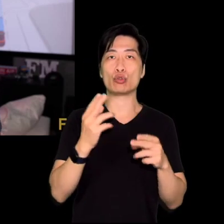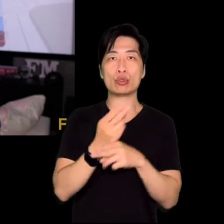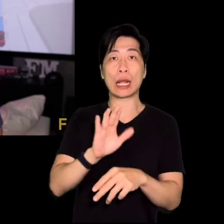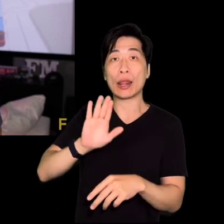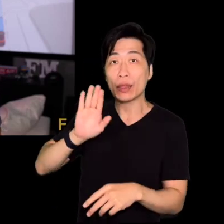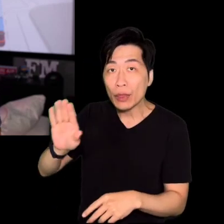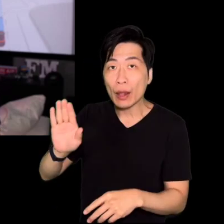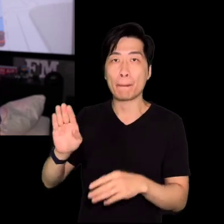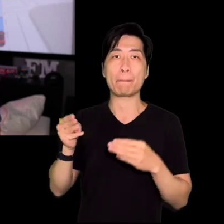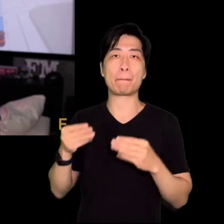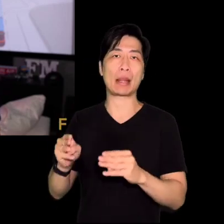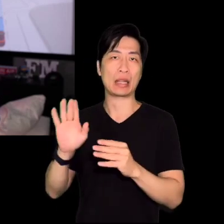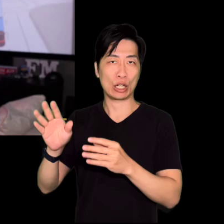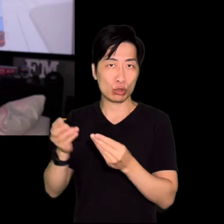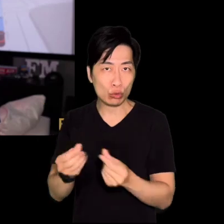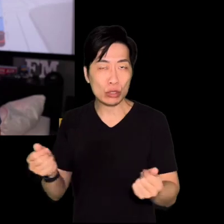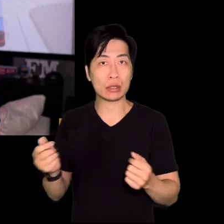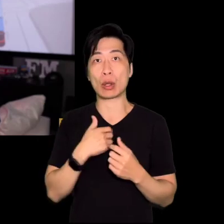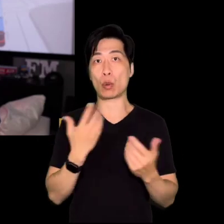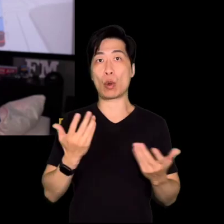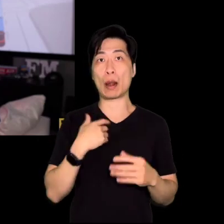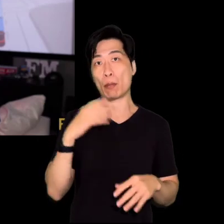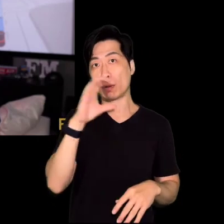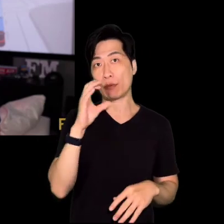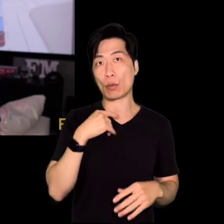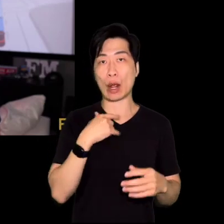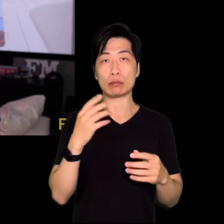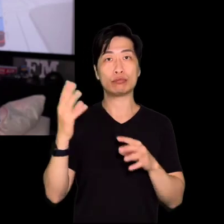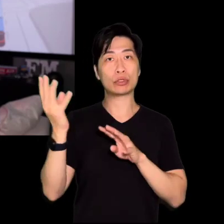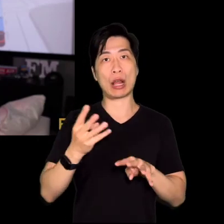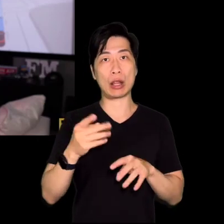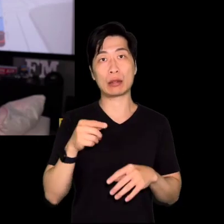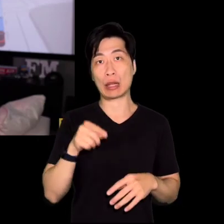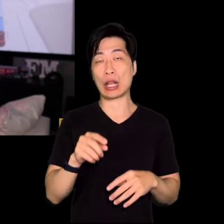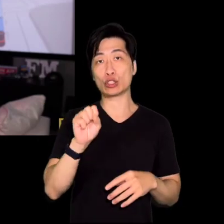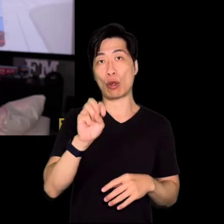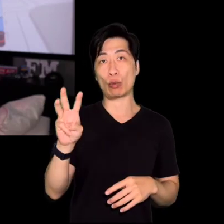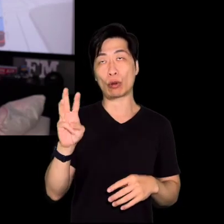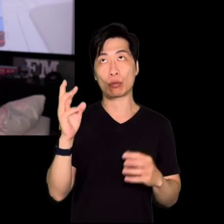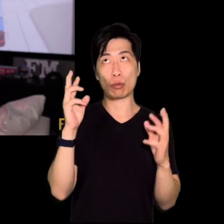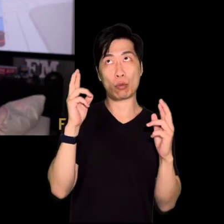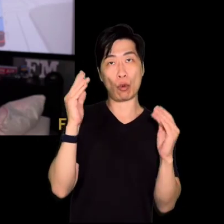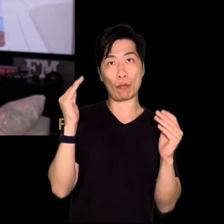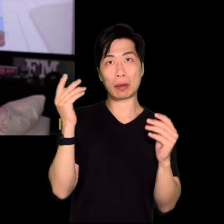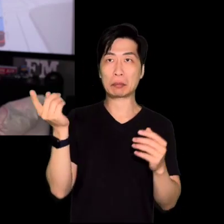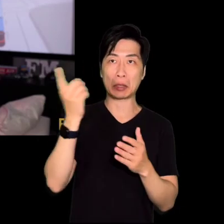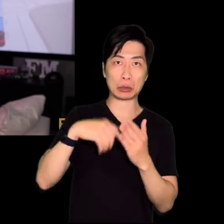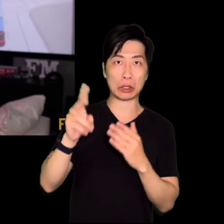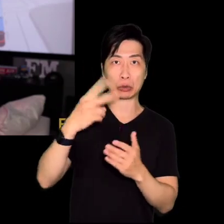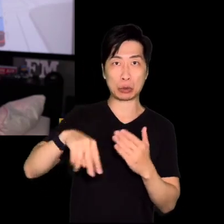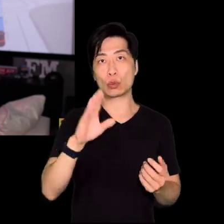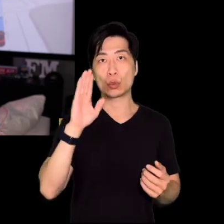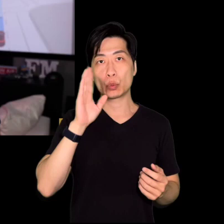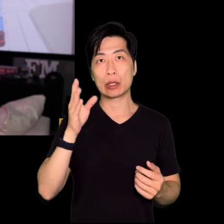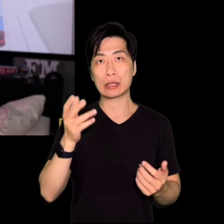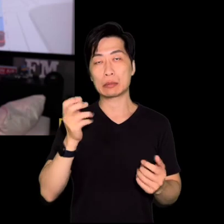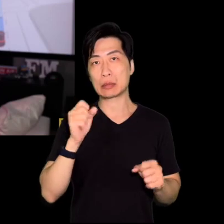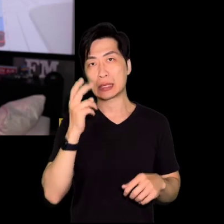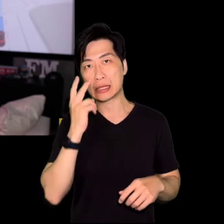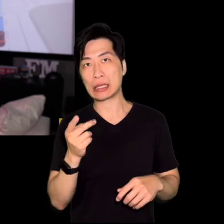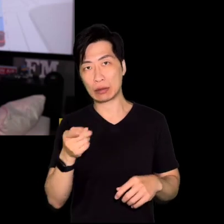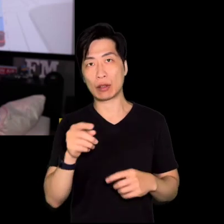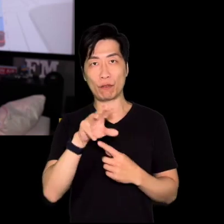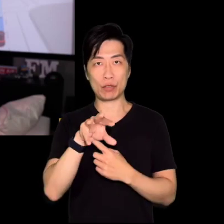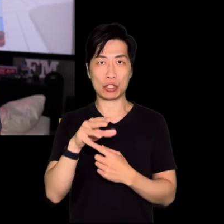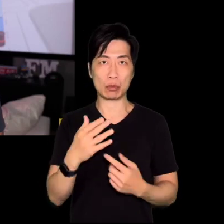So what are the things that I'm looking for when I download the software in my car? Hopefully in the next week or two, at which point you'll